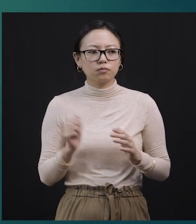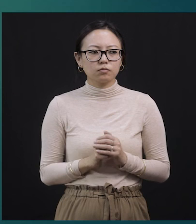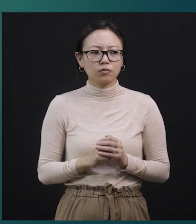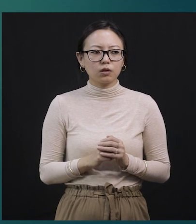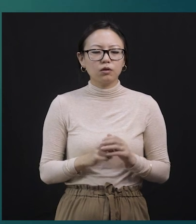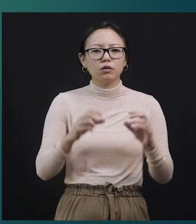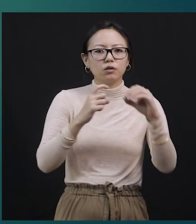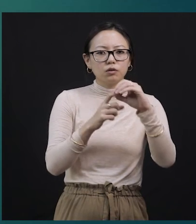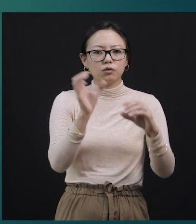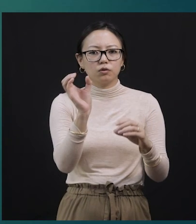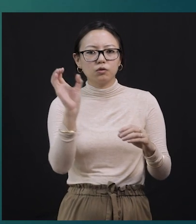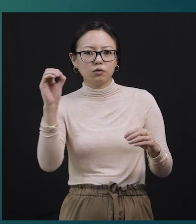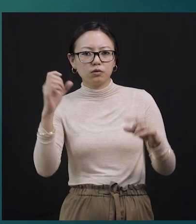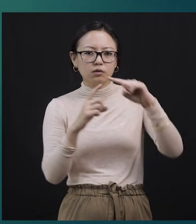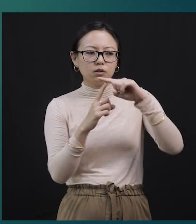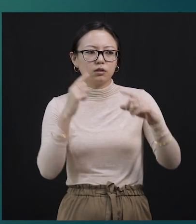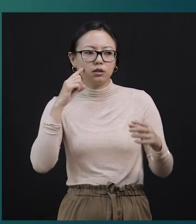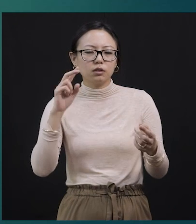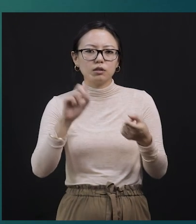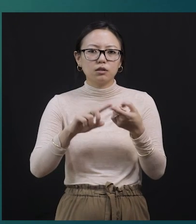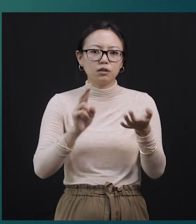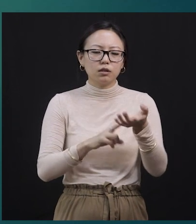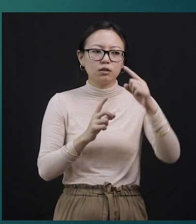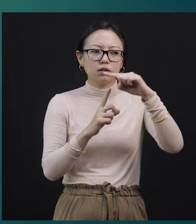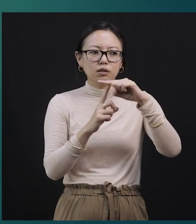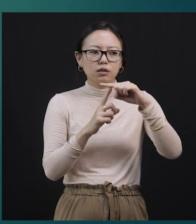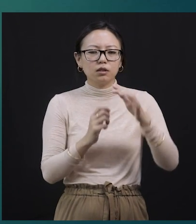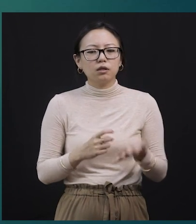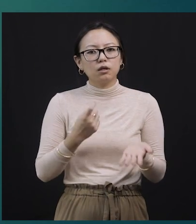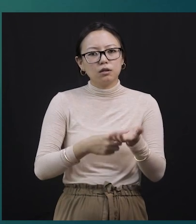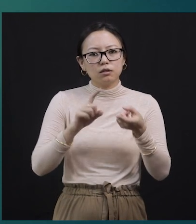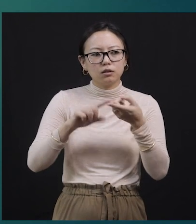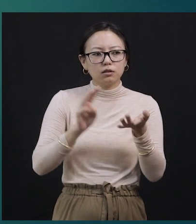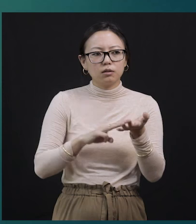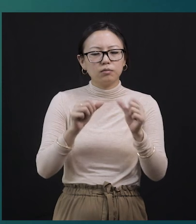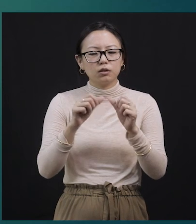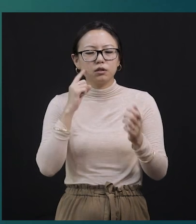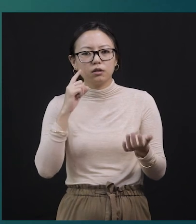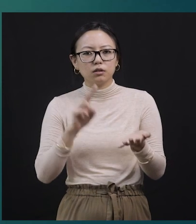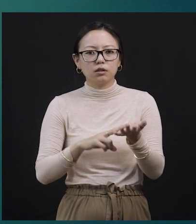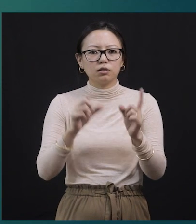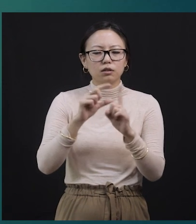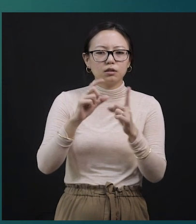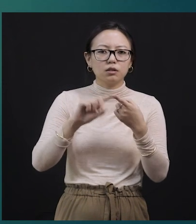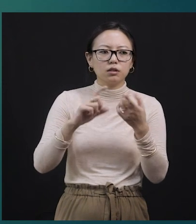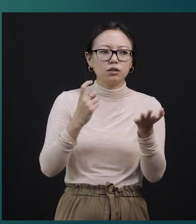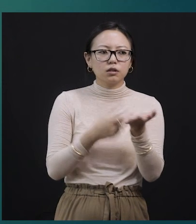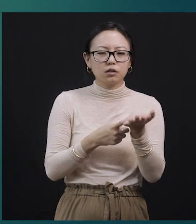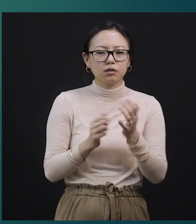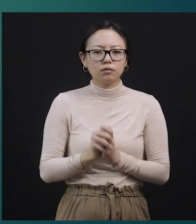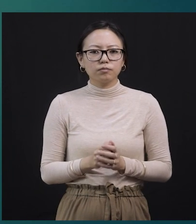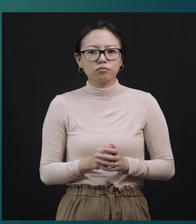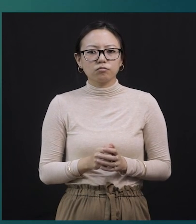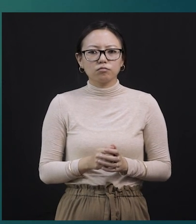quotient and remainder. So you all know that when you are dividing it, if anything remains, then you consider it as